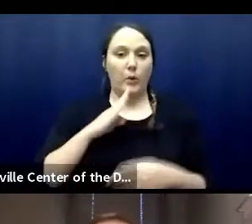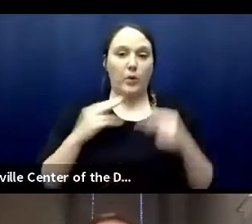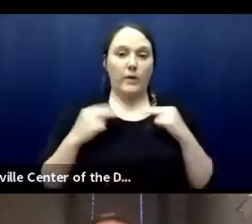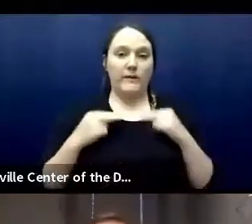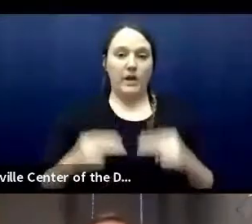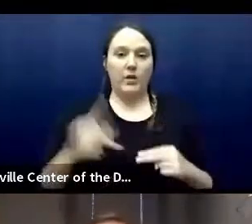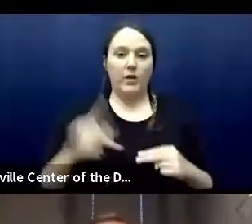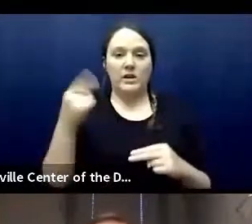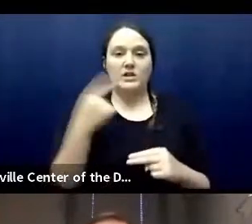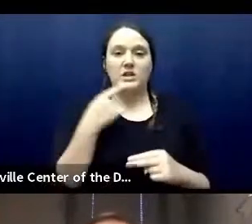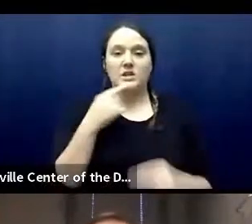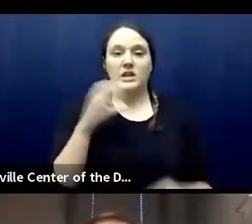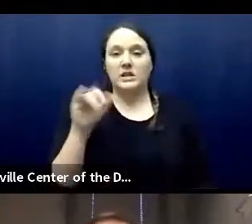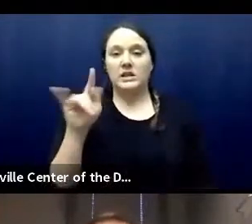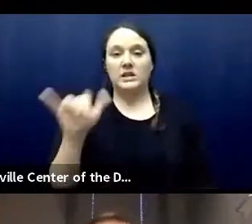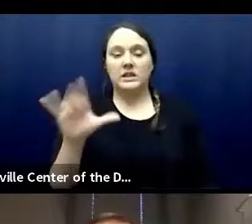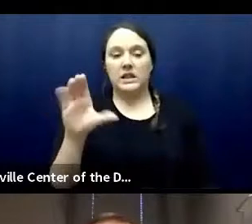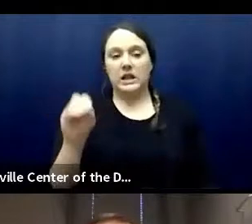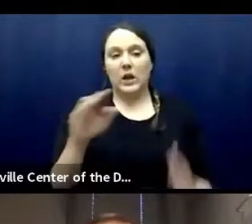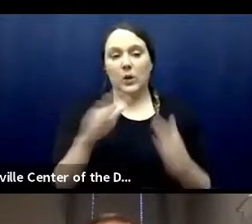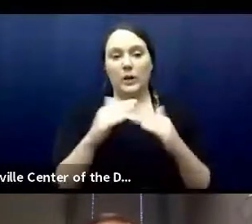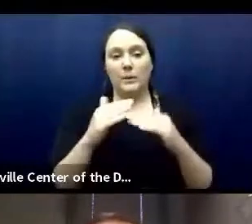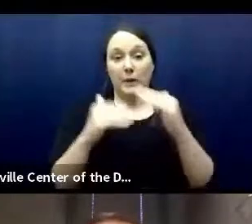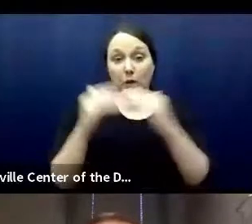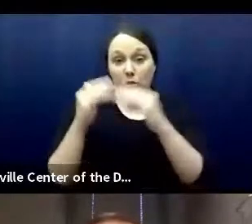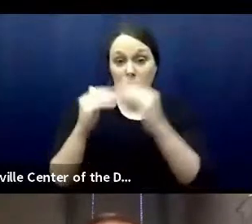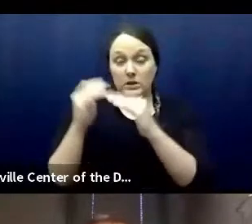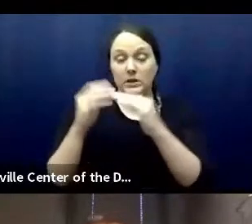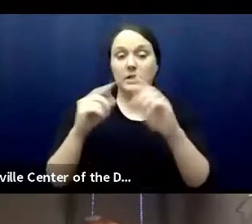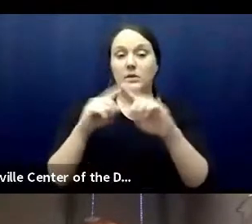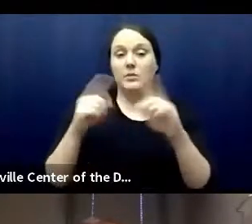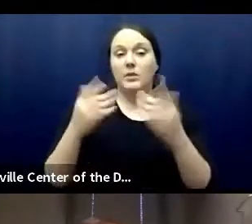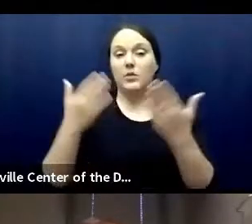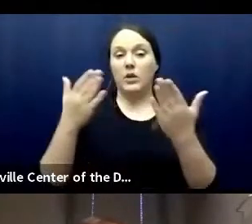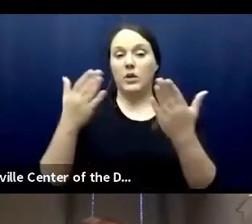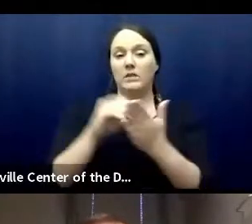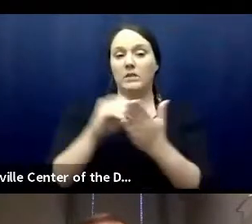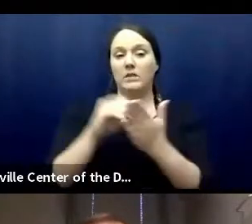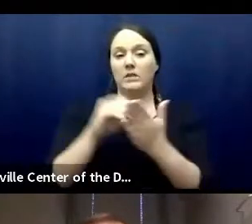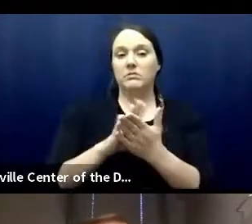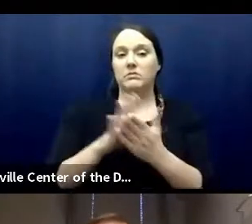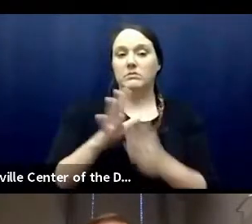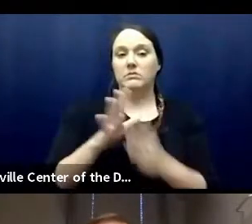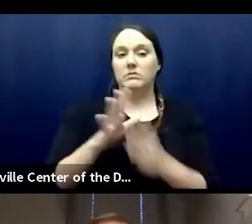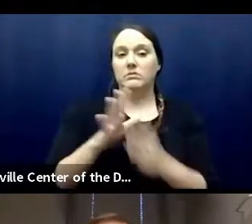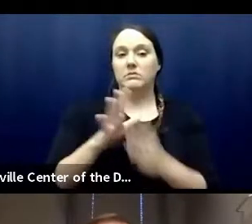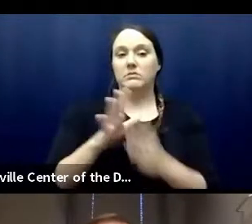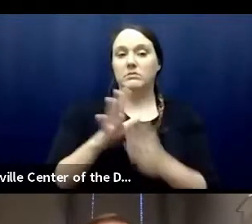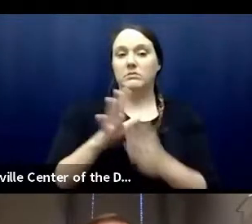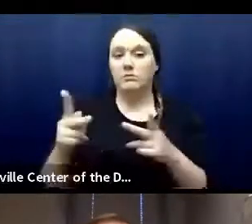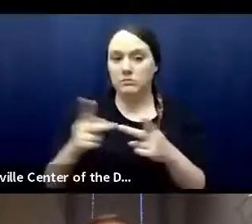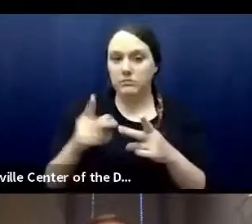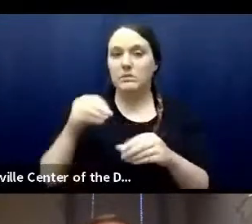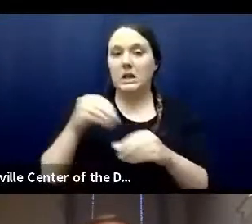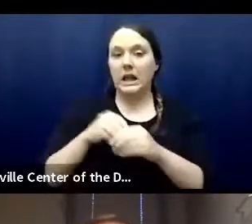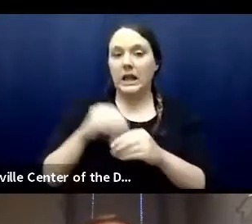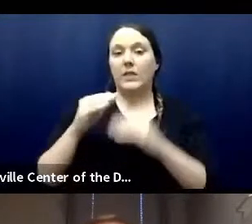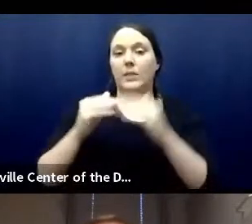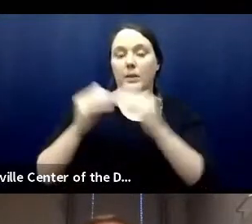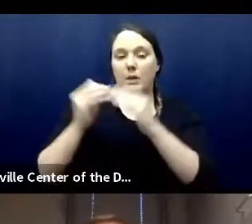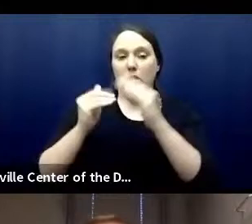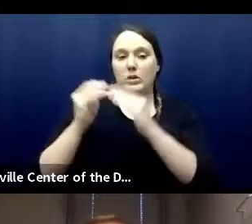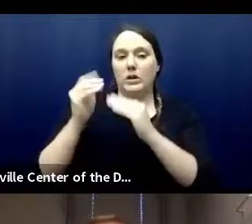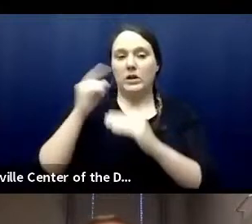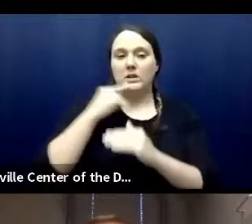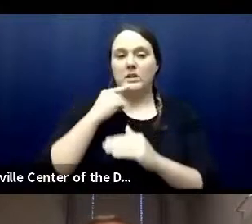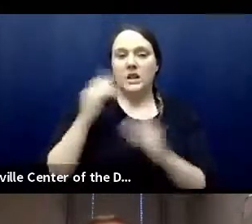says the city county building, and it was recommended that we actually list a location within the building. I believe he